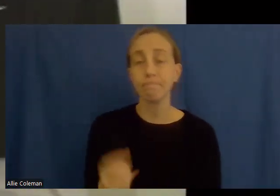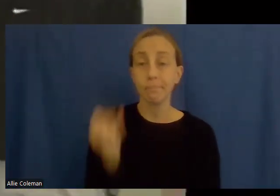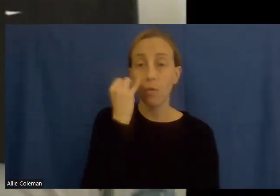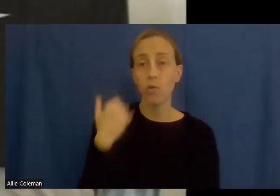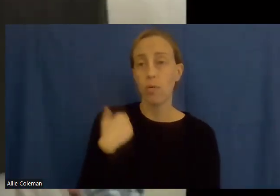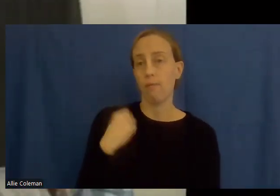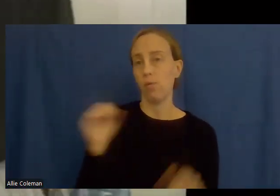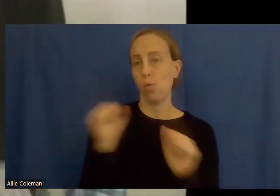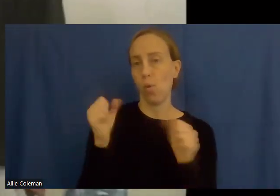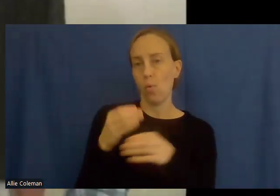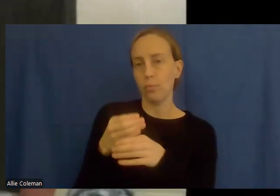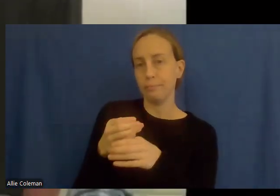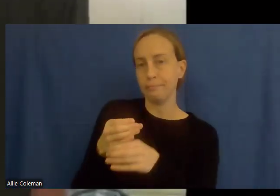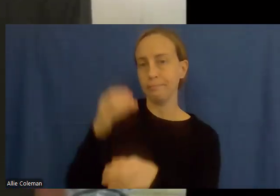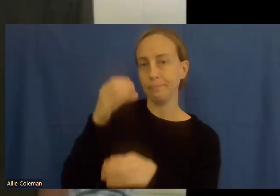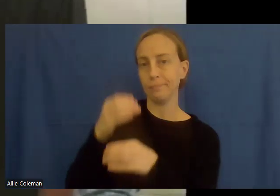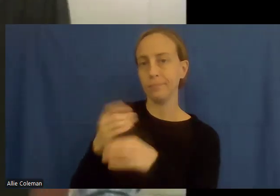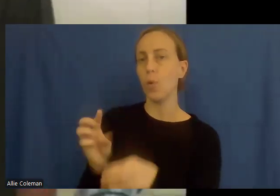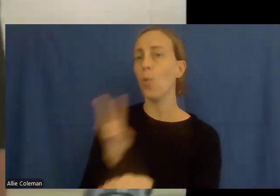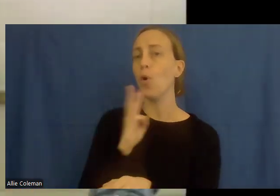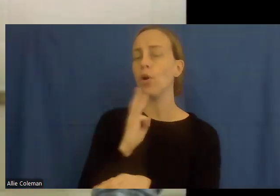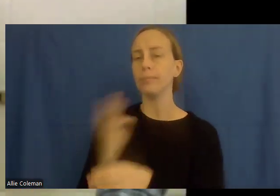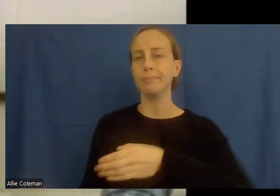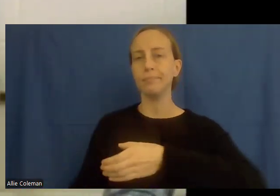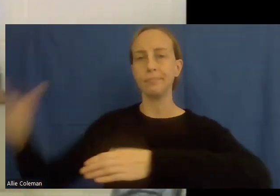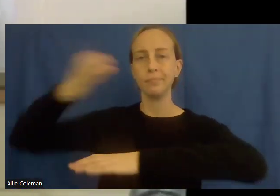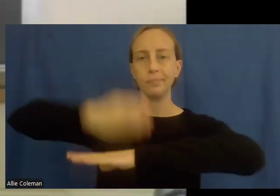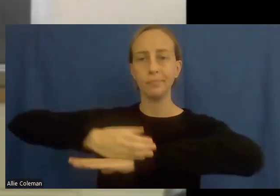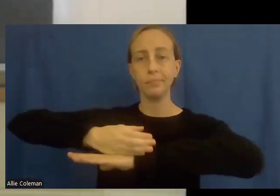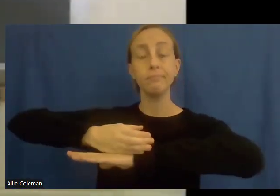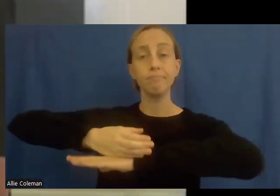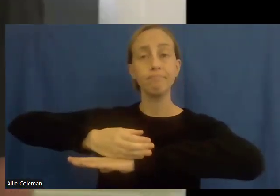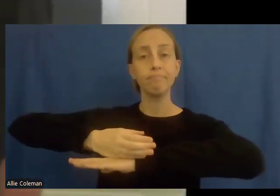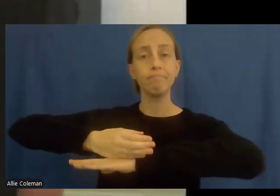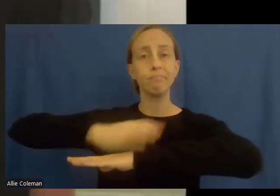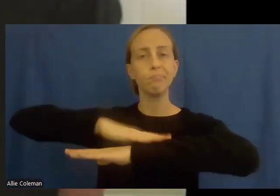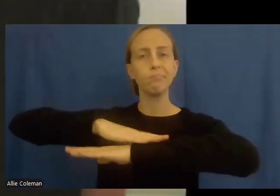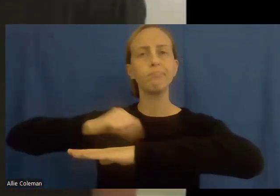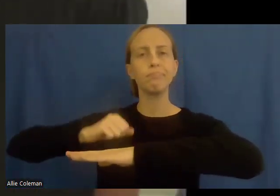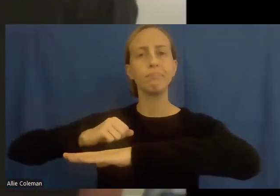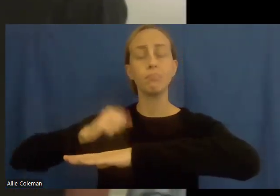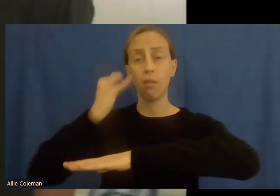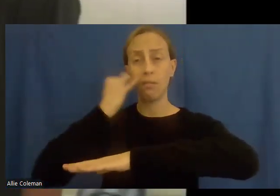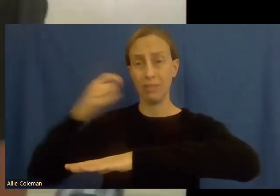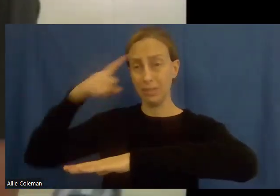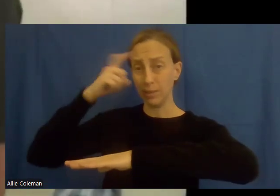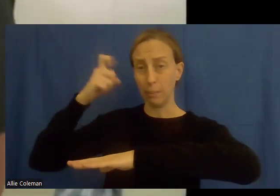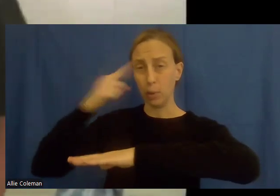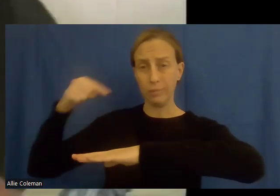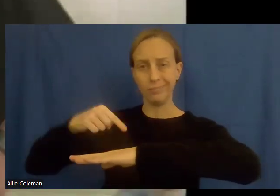water, take it out, set it on a table or whatever, especially in summertime, and you come